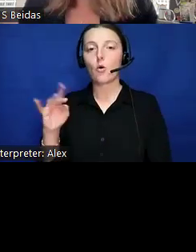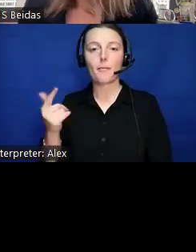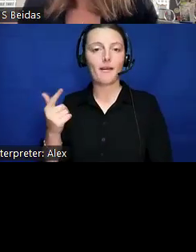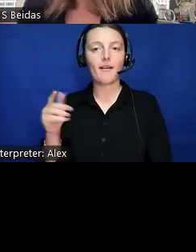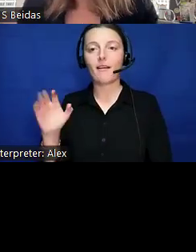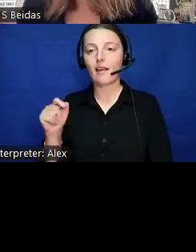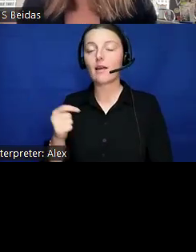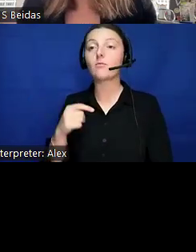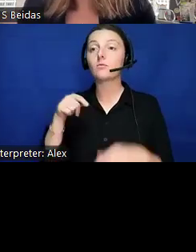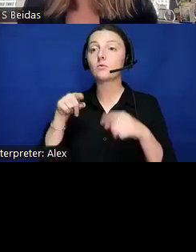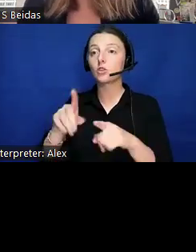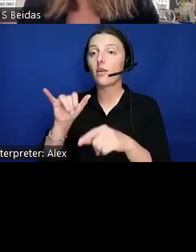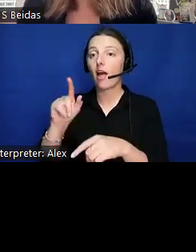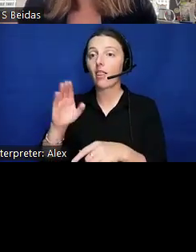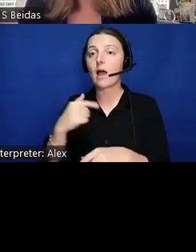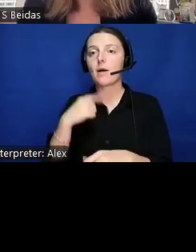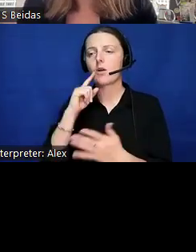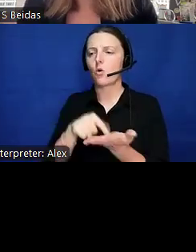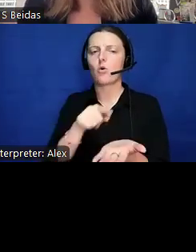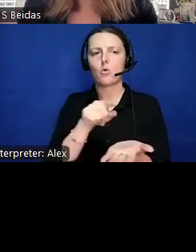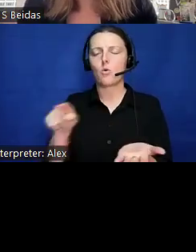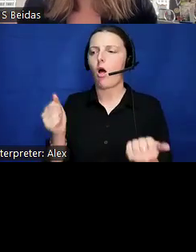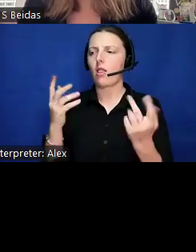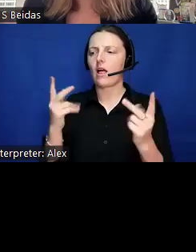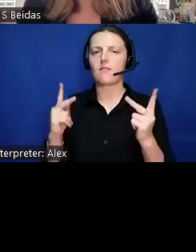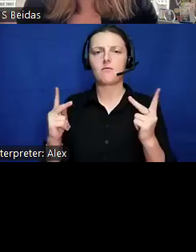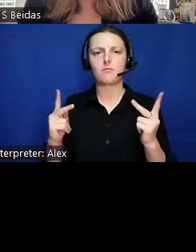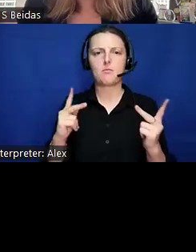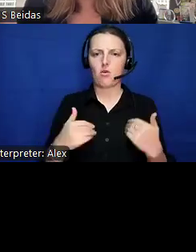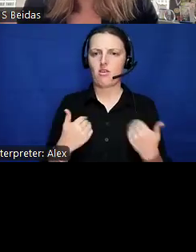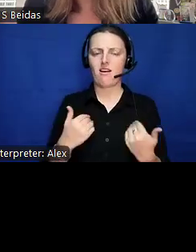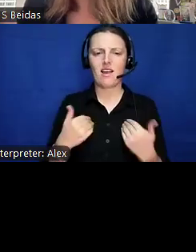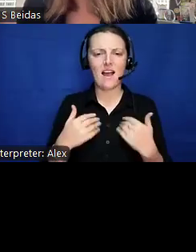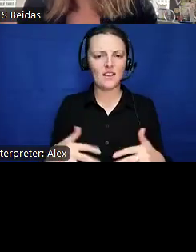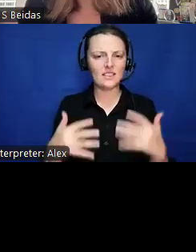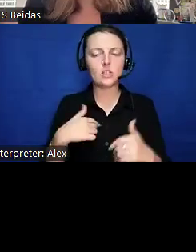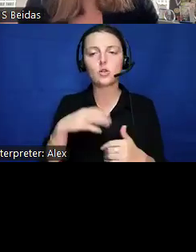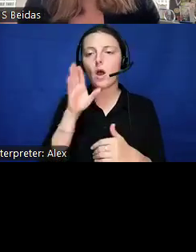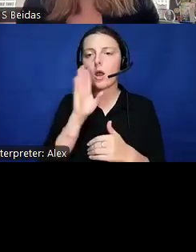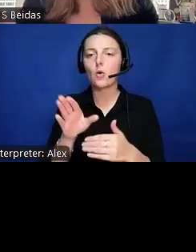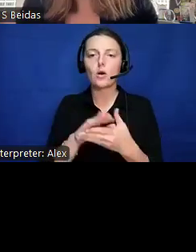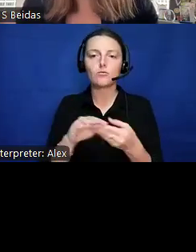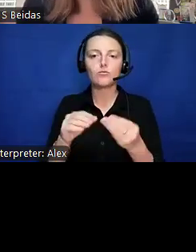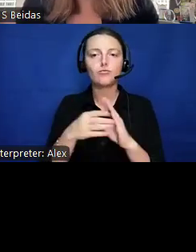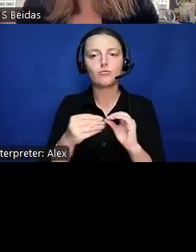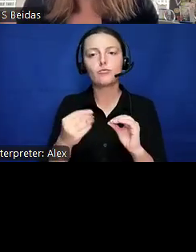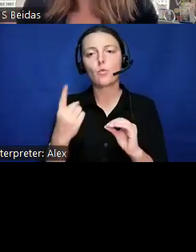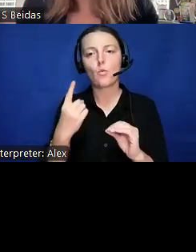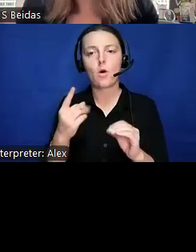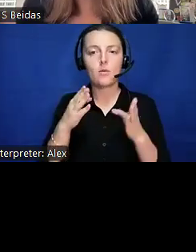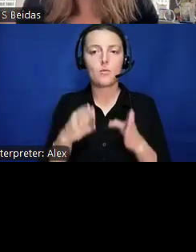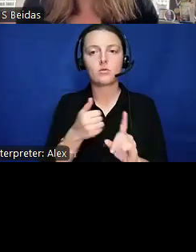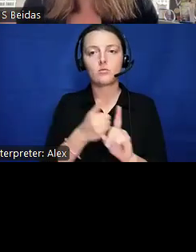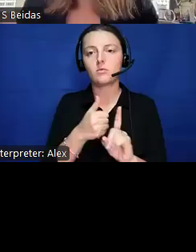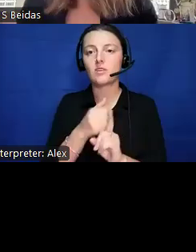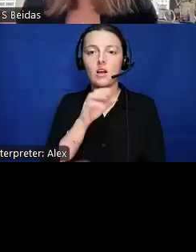lab, I saw a lot of young people who had anxiety. And I'm going to share a brief story about a young person who came. At the time, she